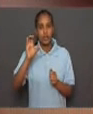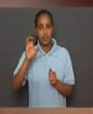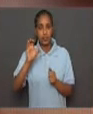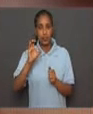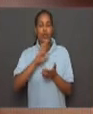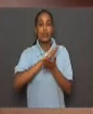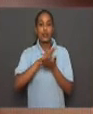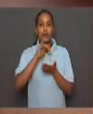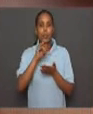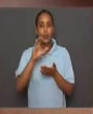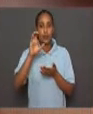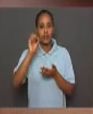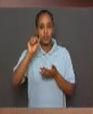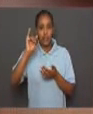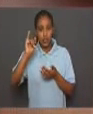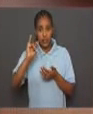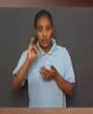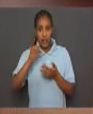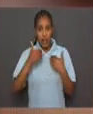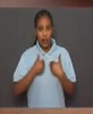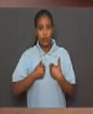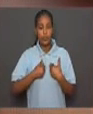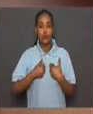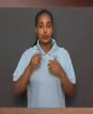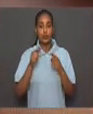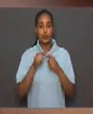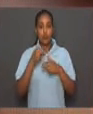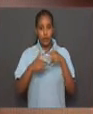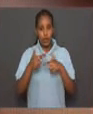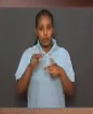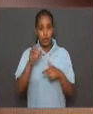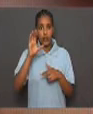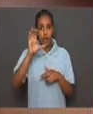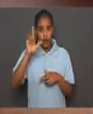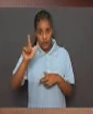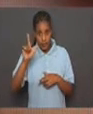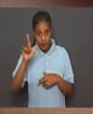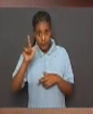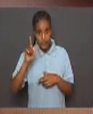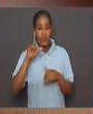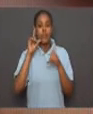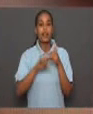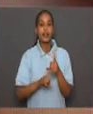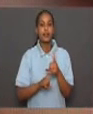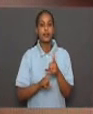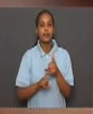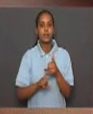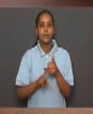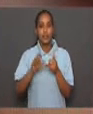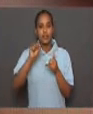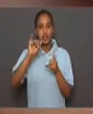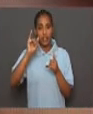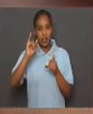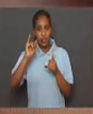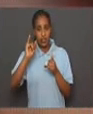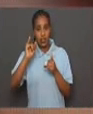the impure silicon is allowed to react with chlorine. Finally, the